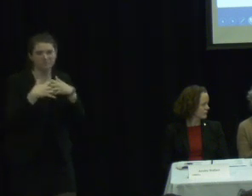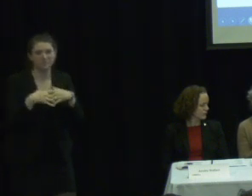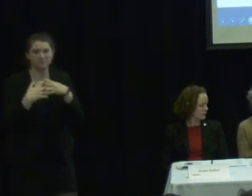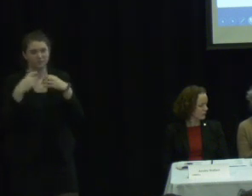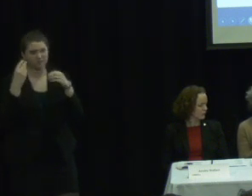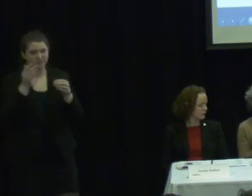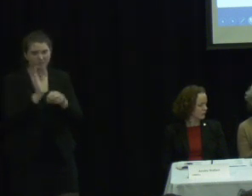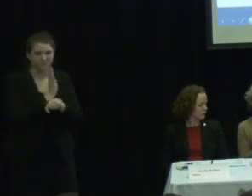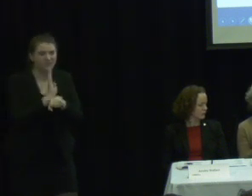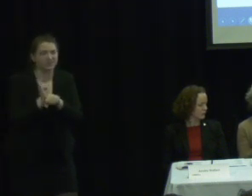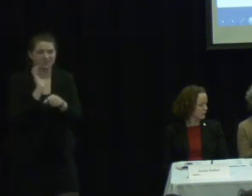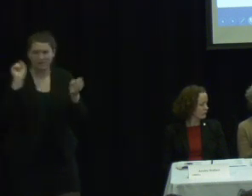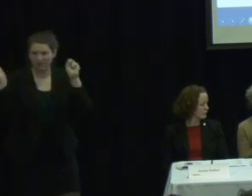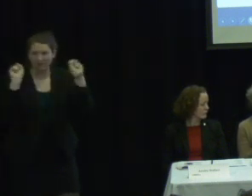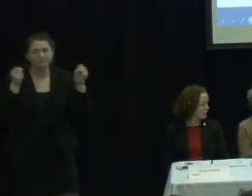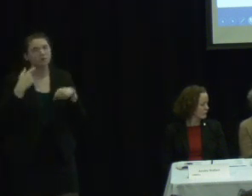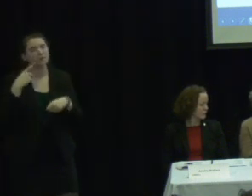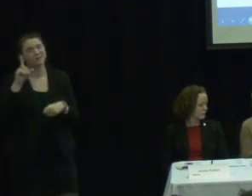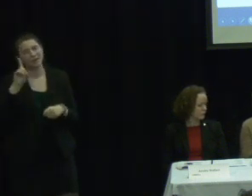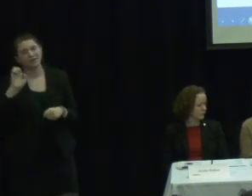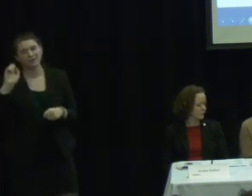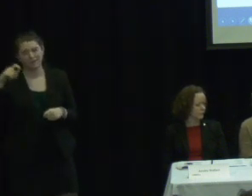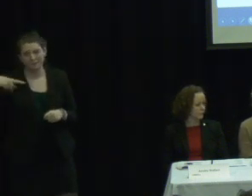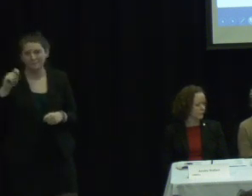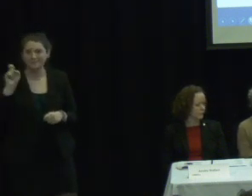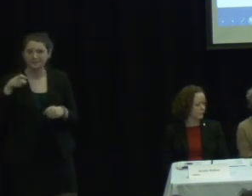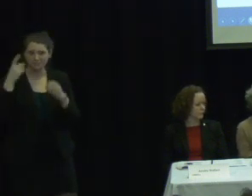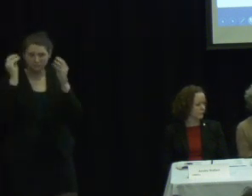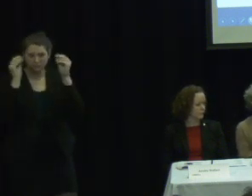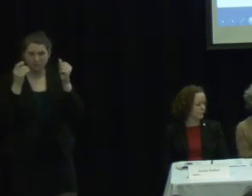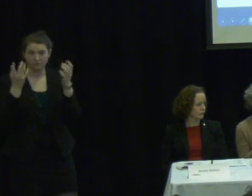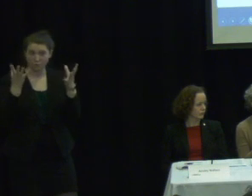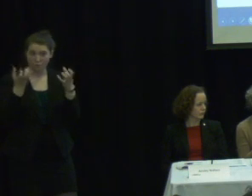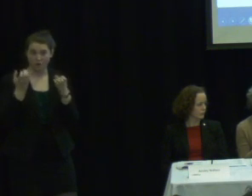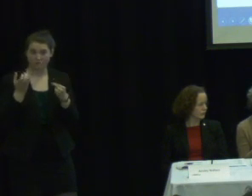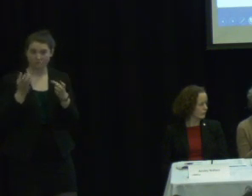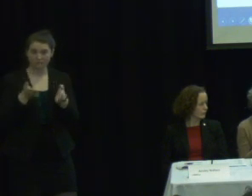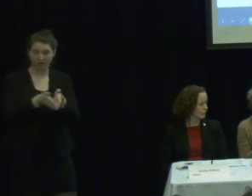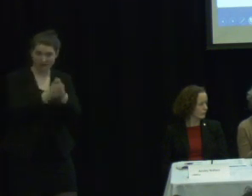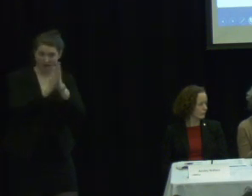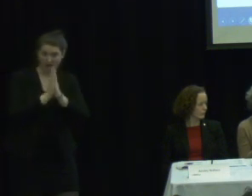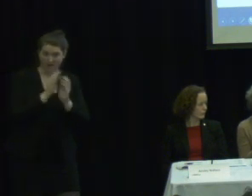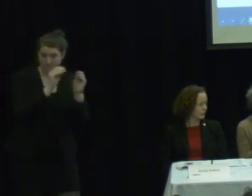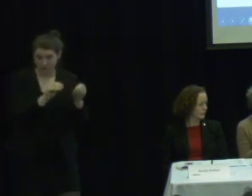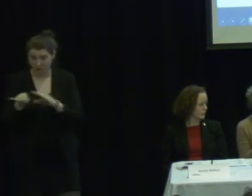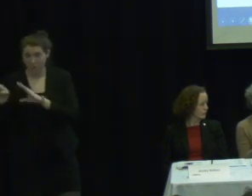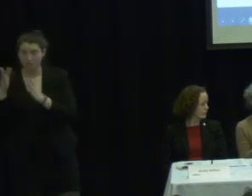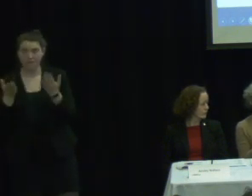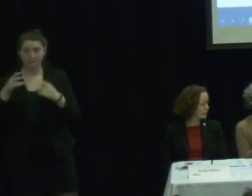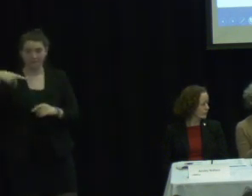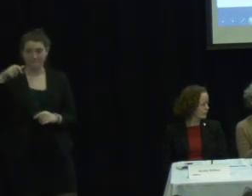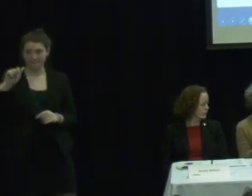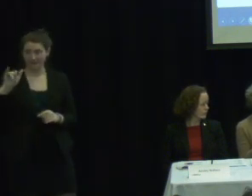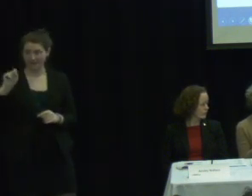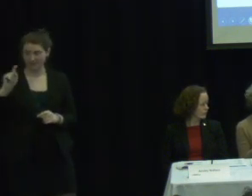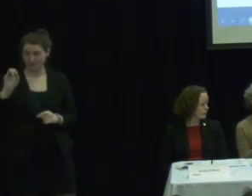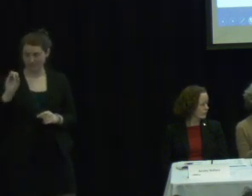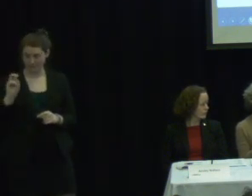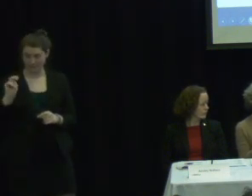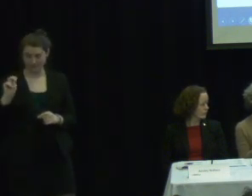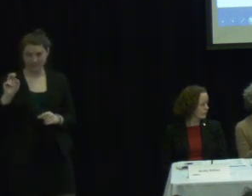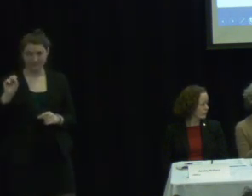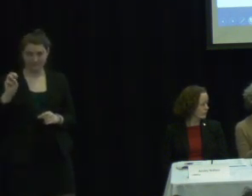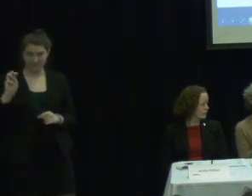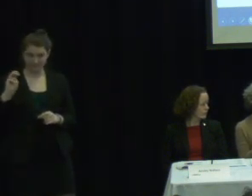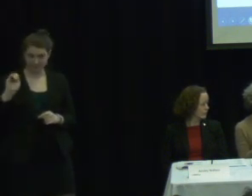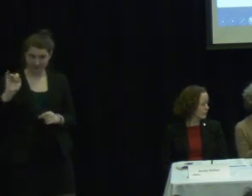should consider whether it would like to request a move elsewhere, perhaps to the basement of Payson Smith. I think the noise above